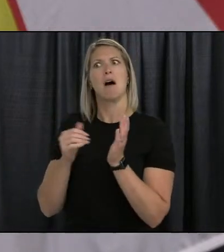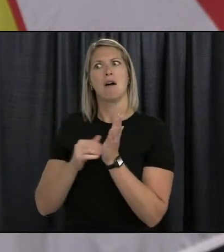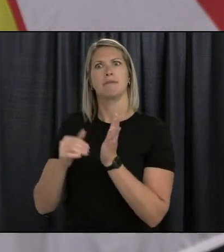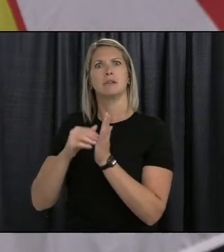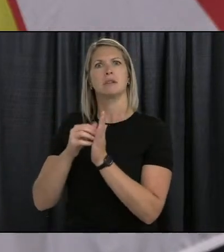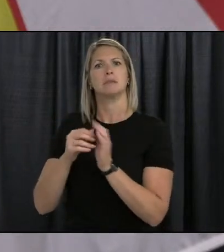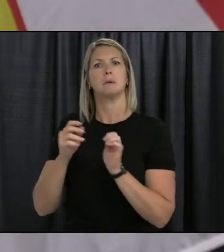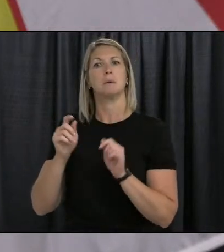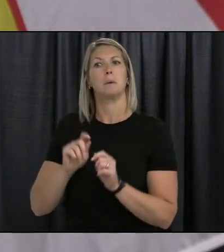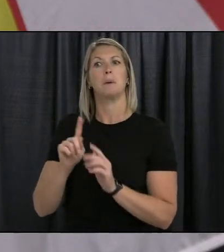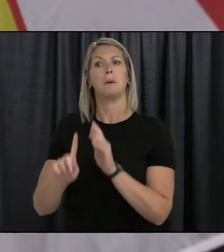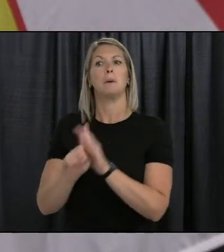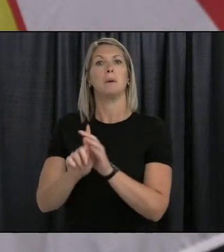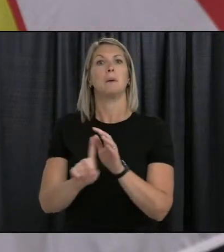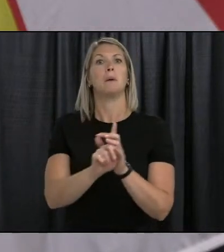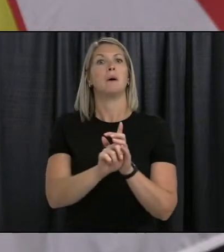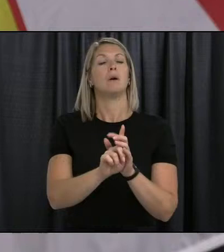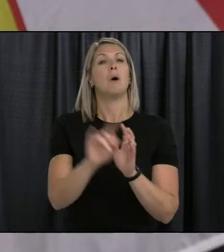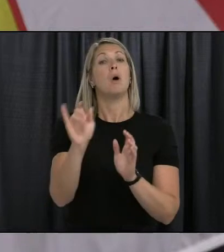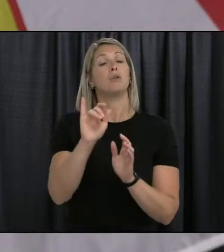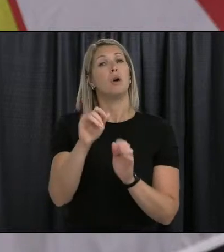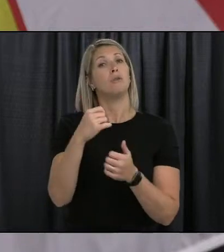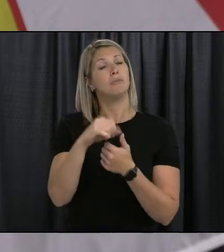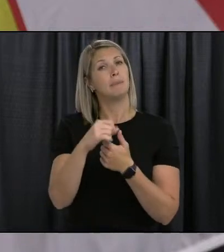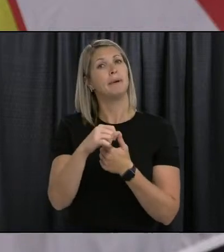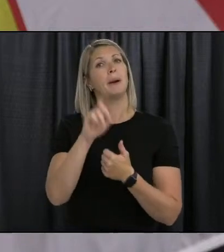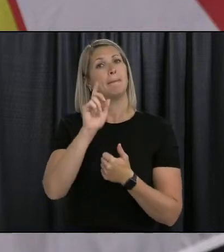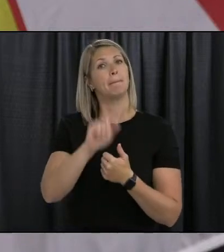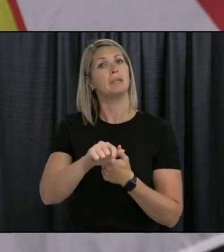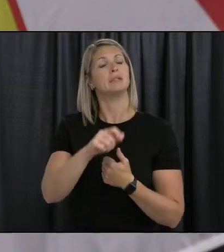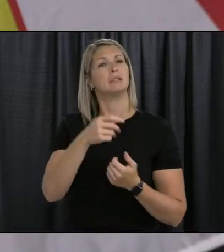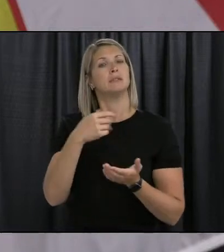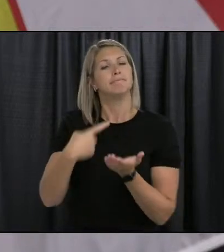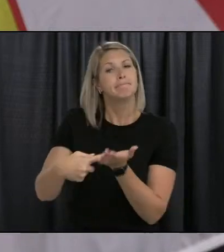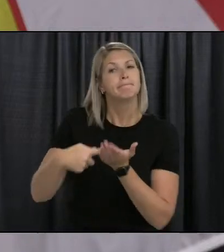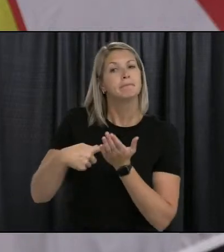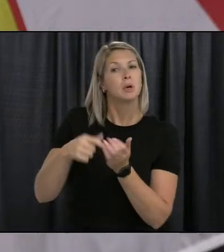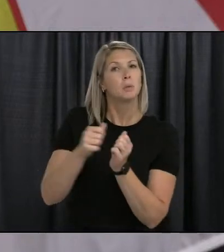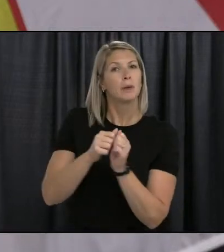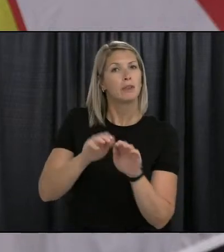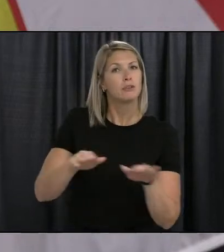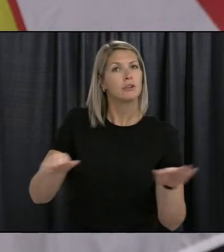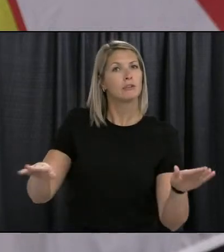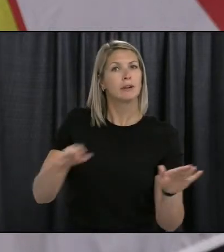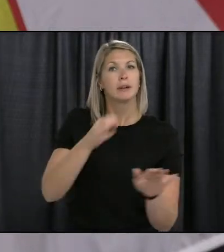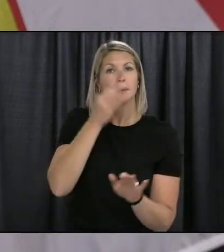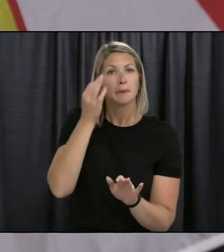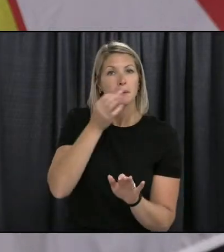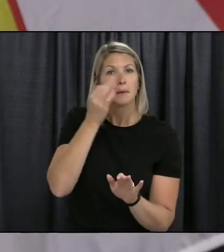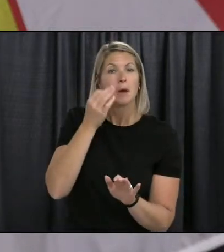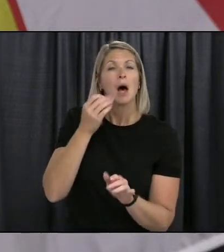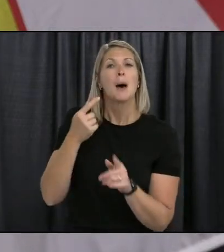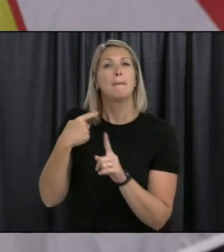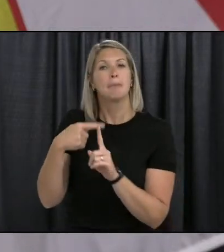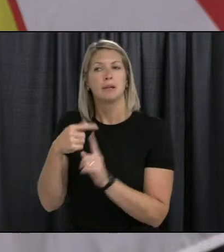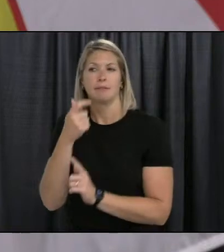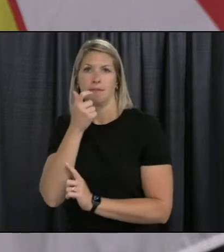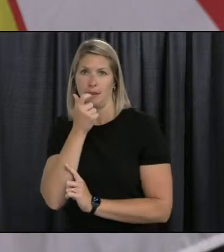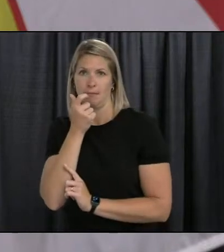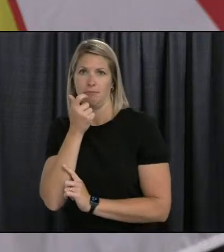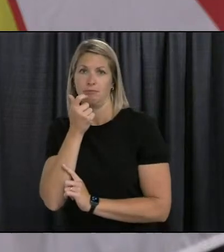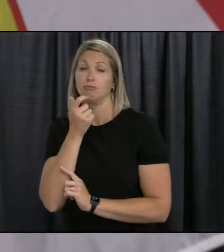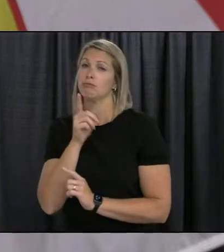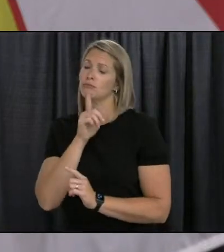like cannabis use and vaping, particularly now in light of COVID-19. While these activities have always